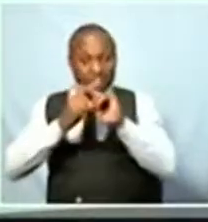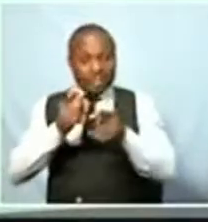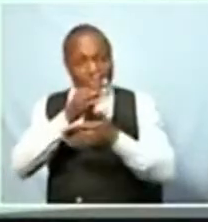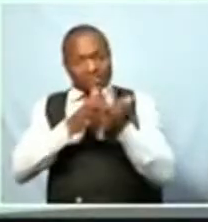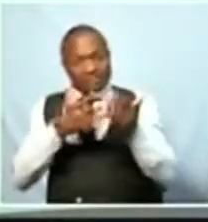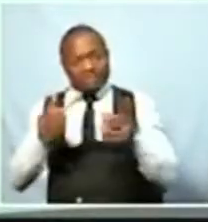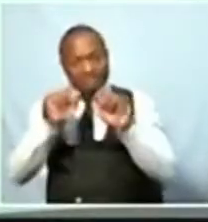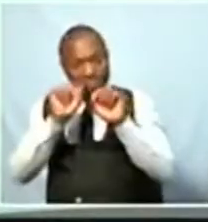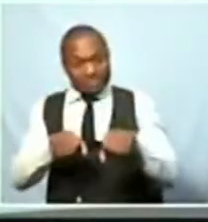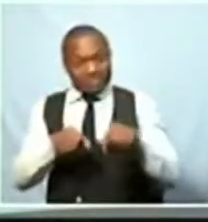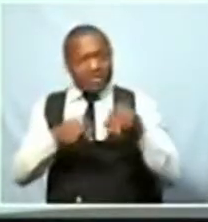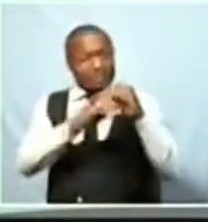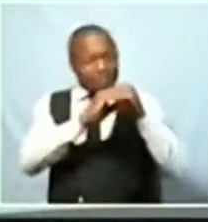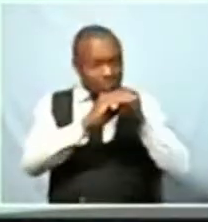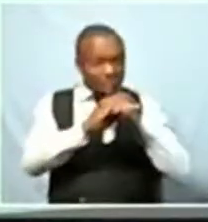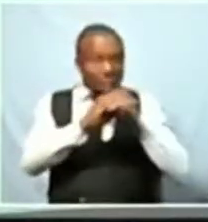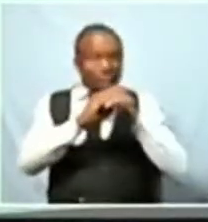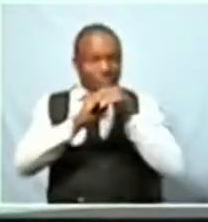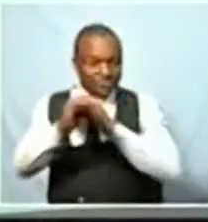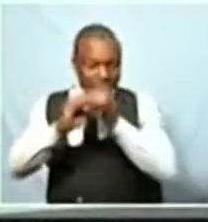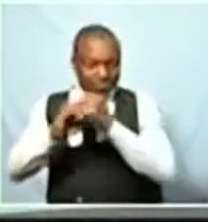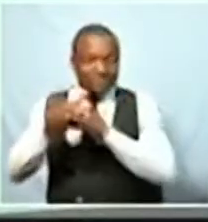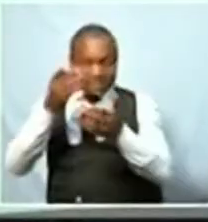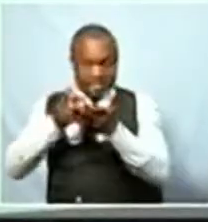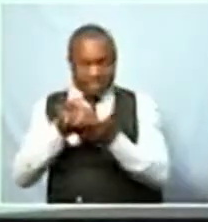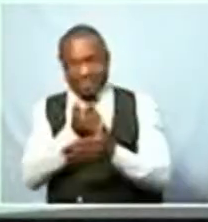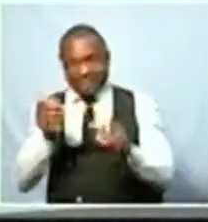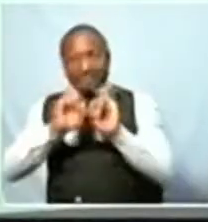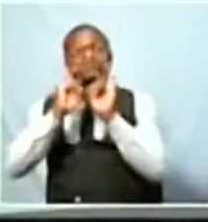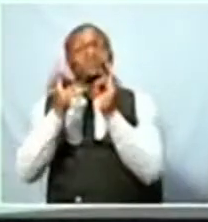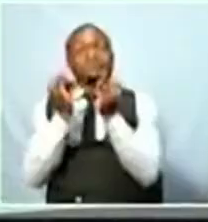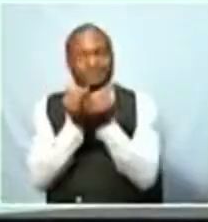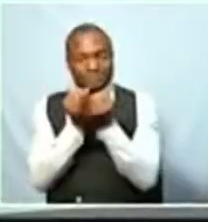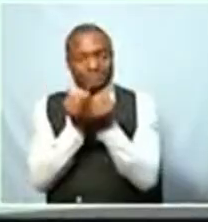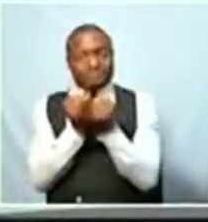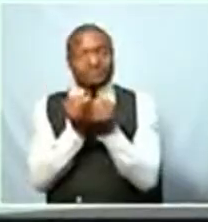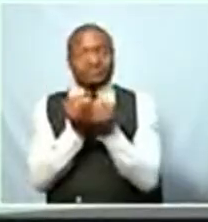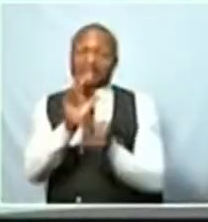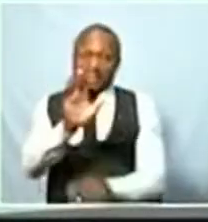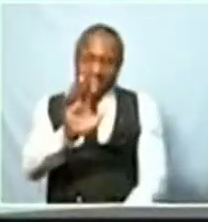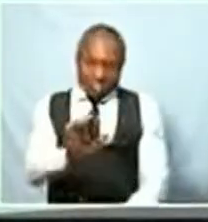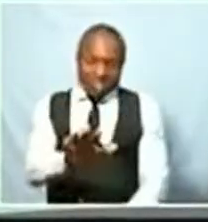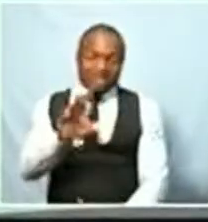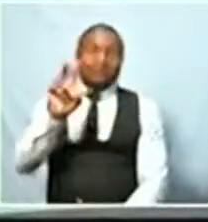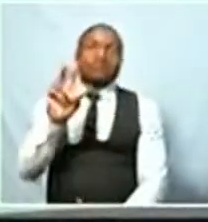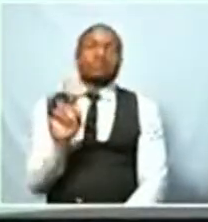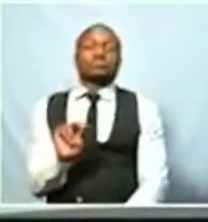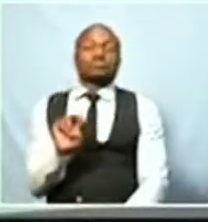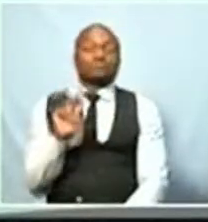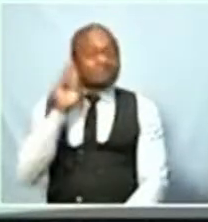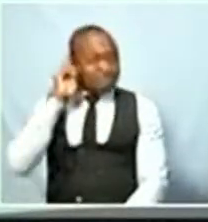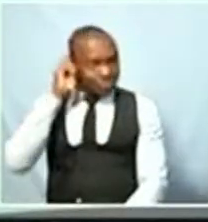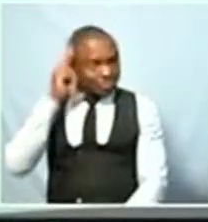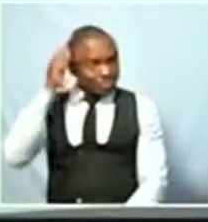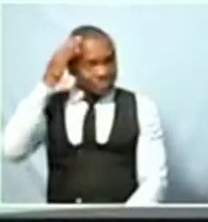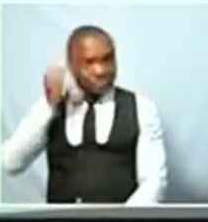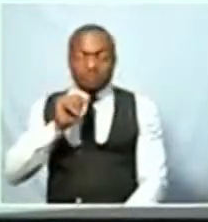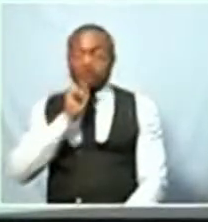that we can phase out. But for these other institutions, there's absolutely no reason why we